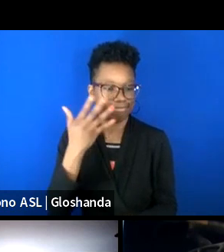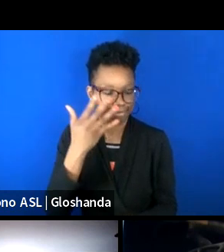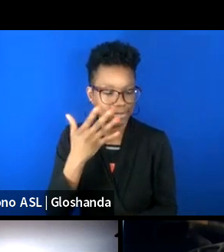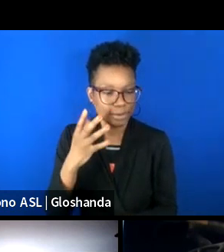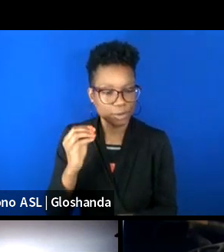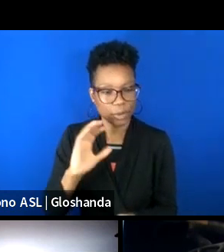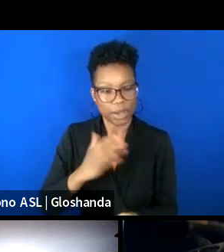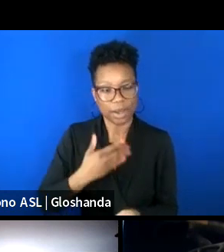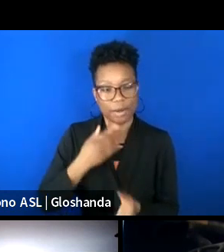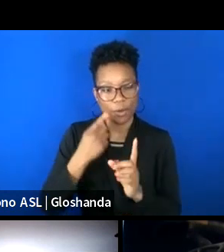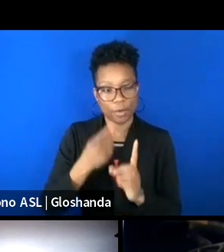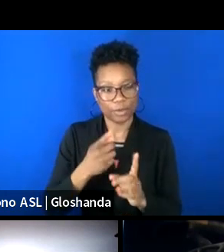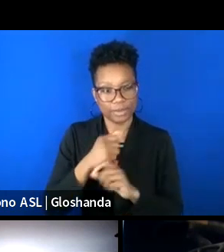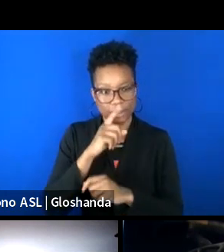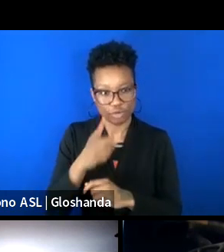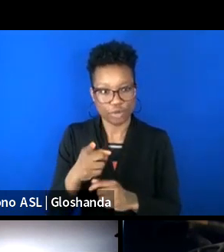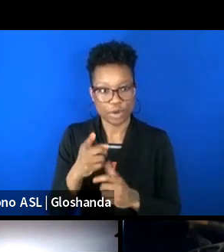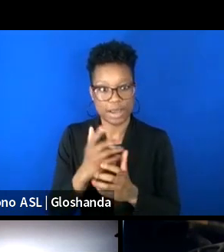we can